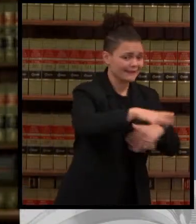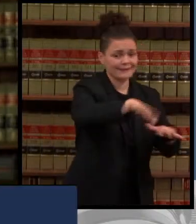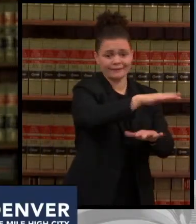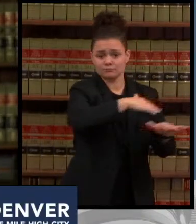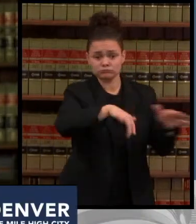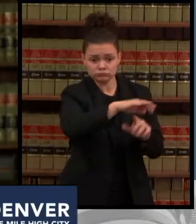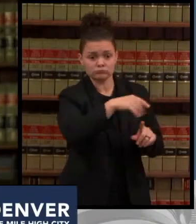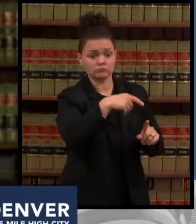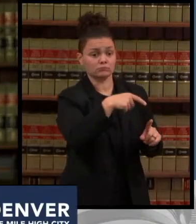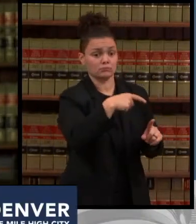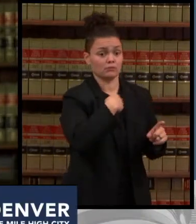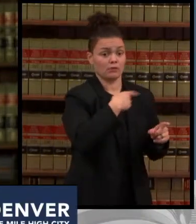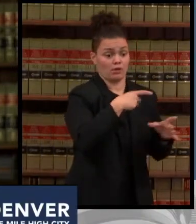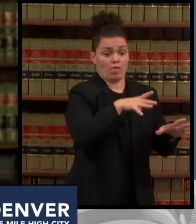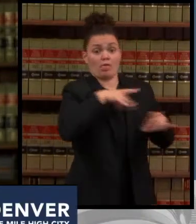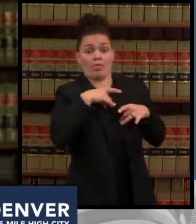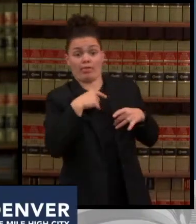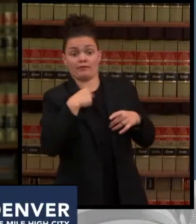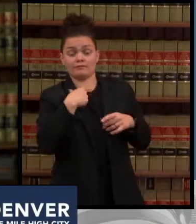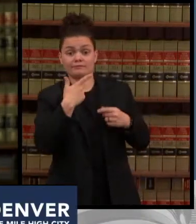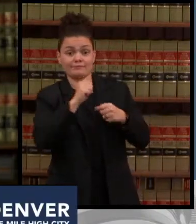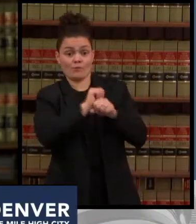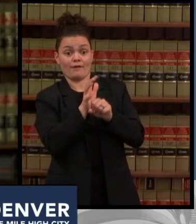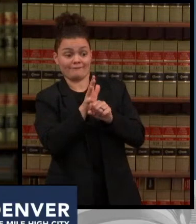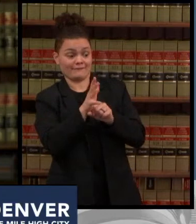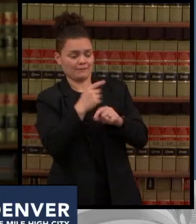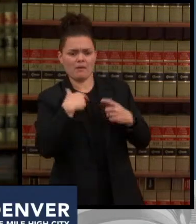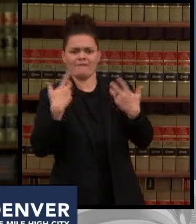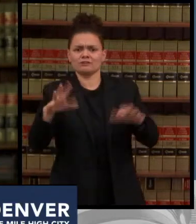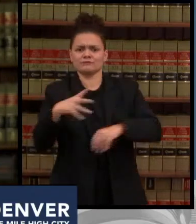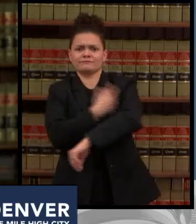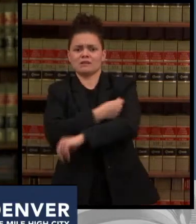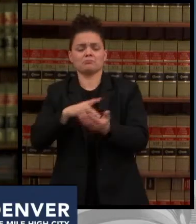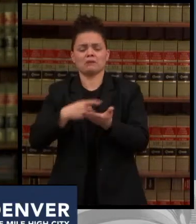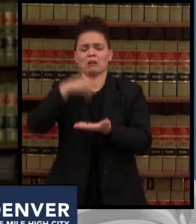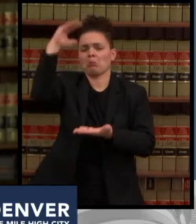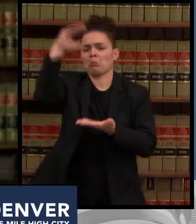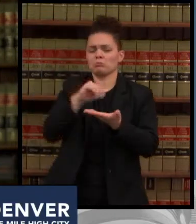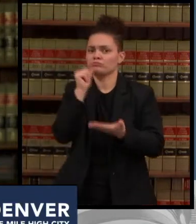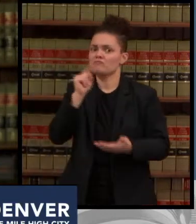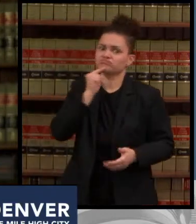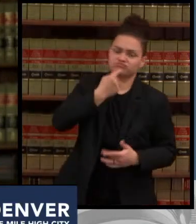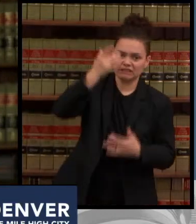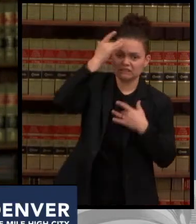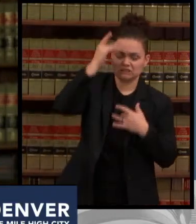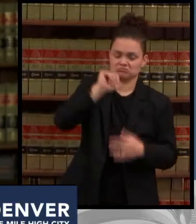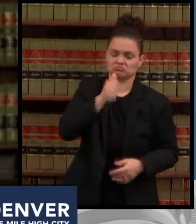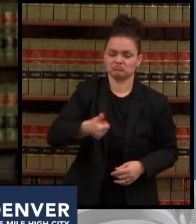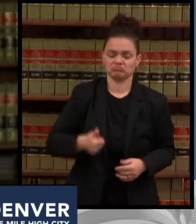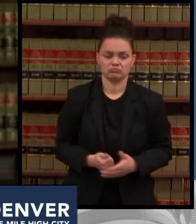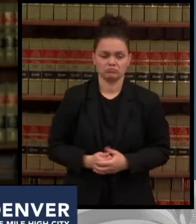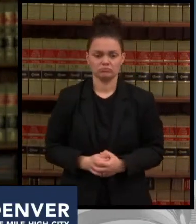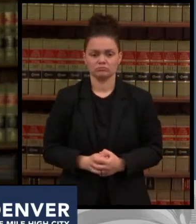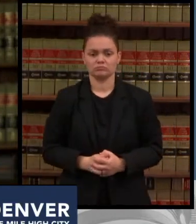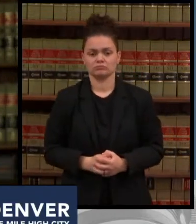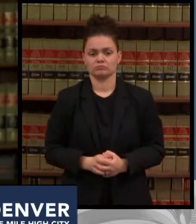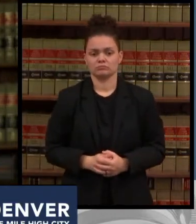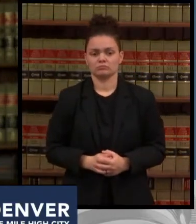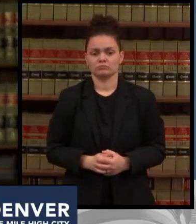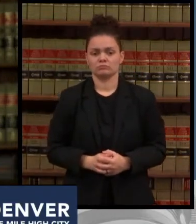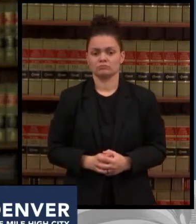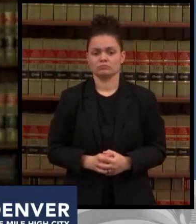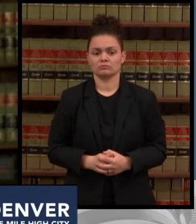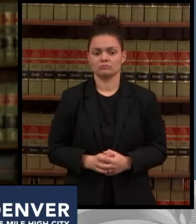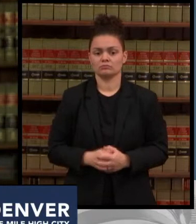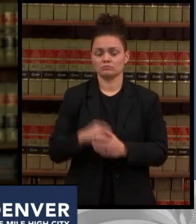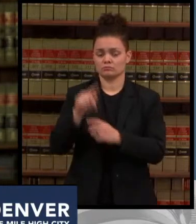transmitting it to others, but everybody else will as well. The Tri-County order is currently intended to be extended roughly